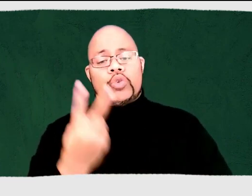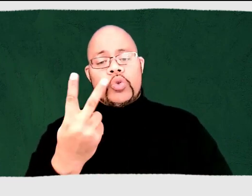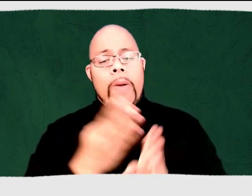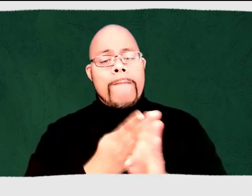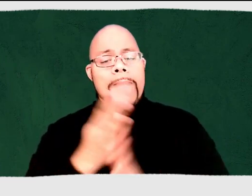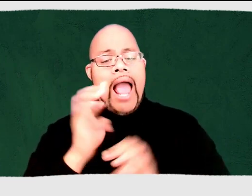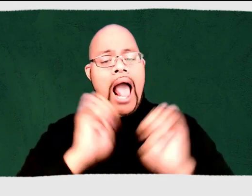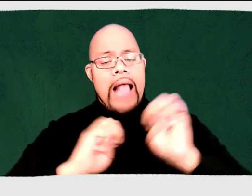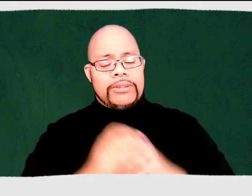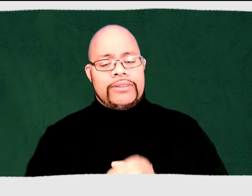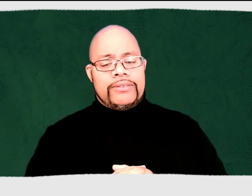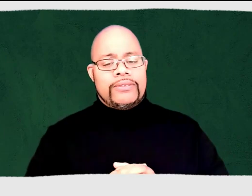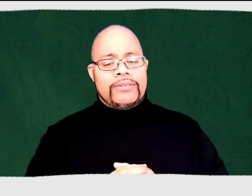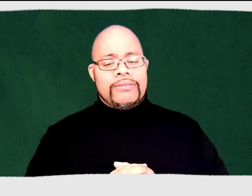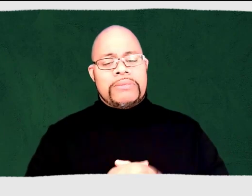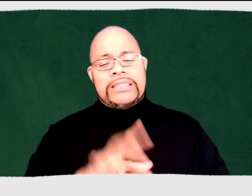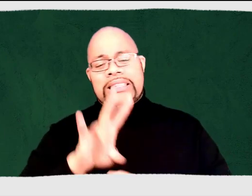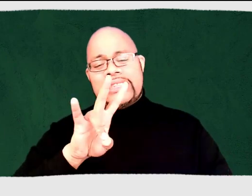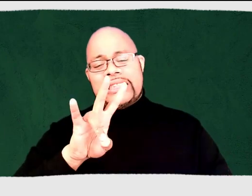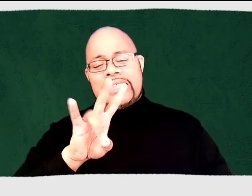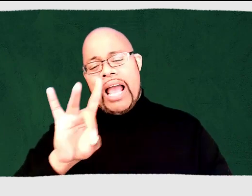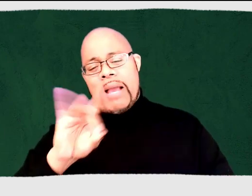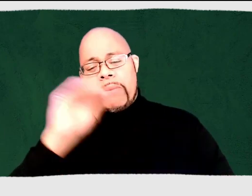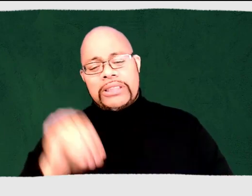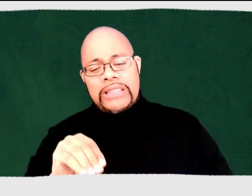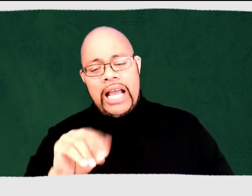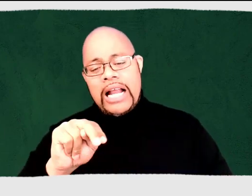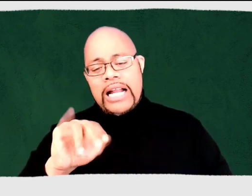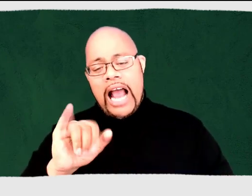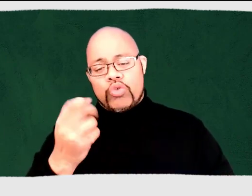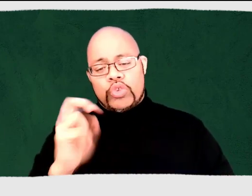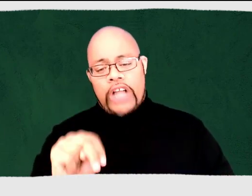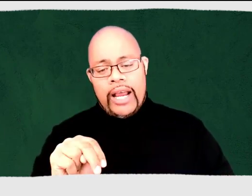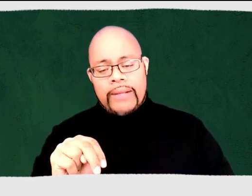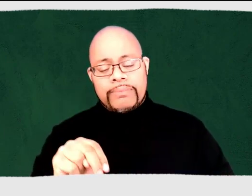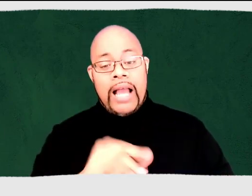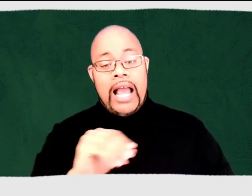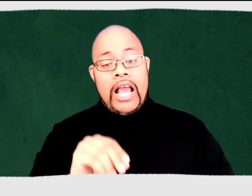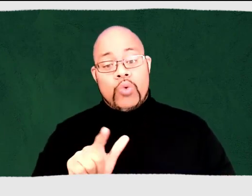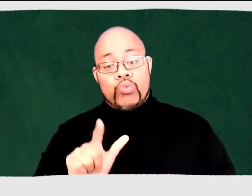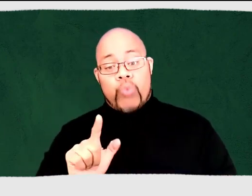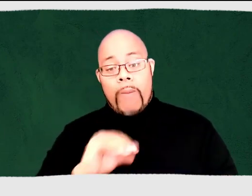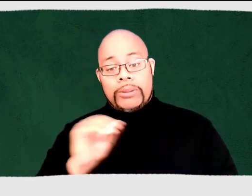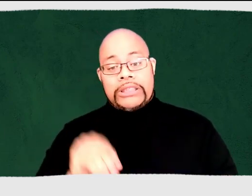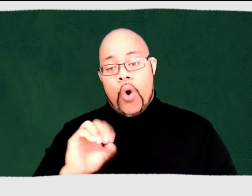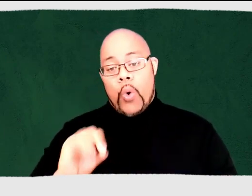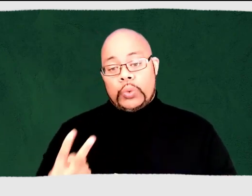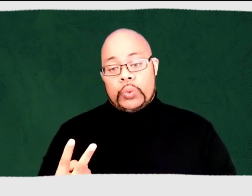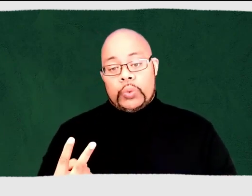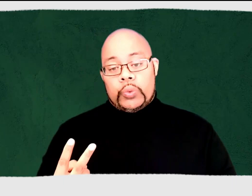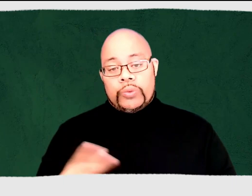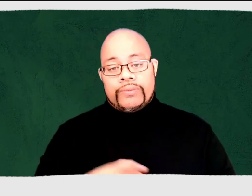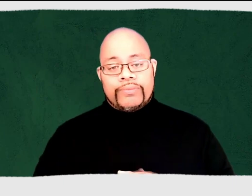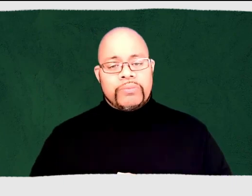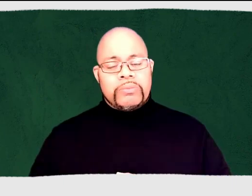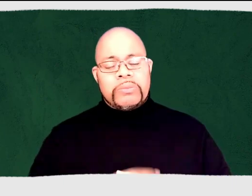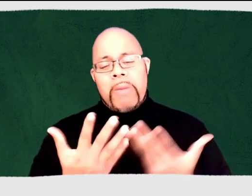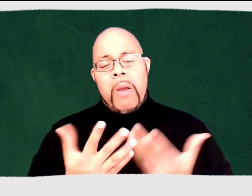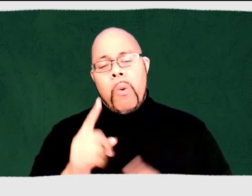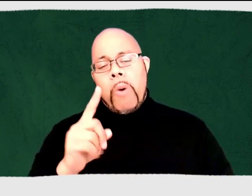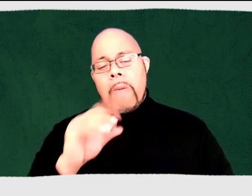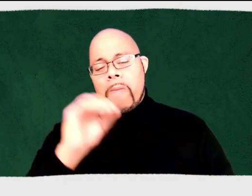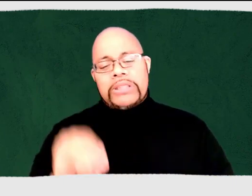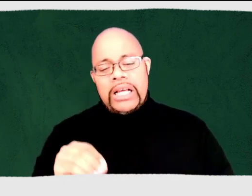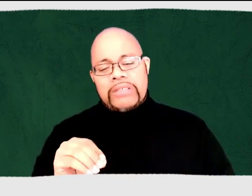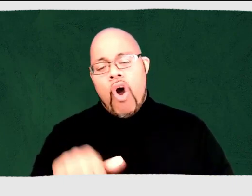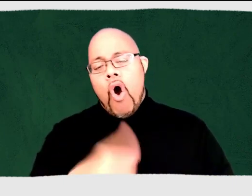elements. It's about 78% nitrogen and 21% oxygen, with about 1%